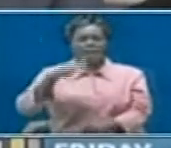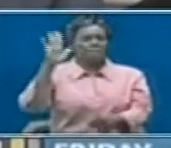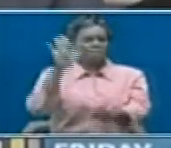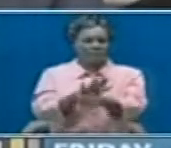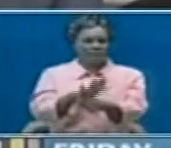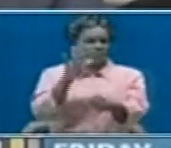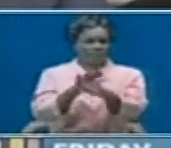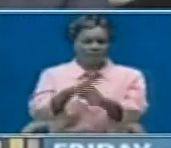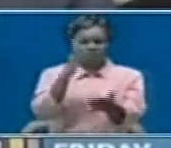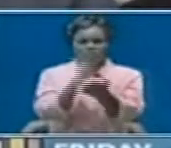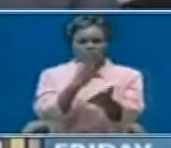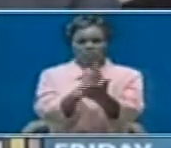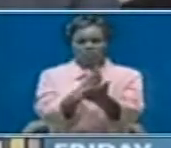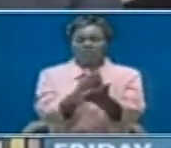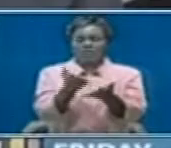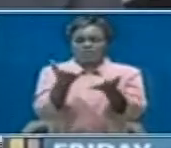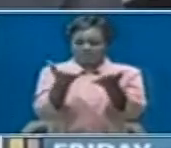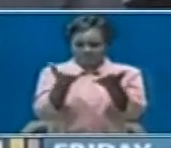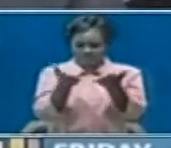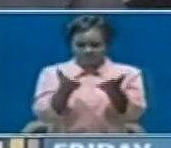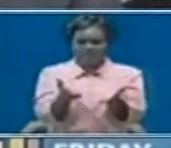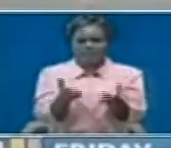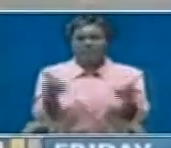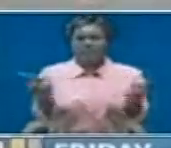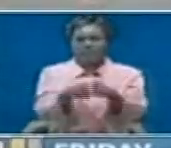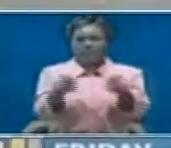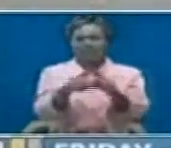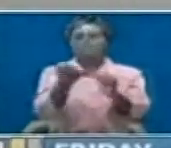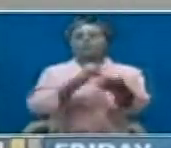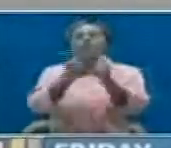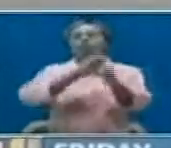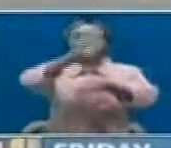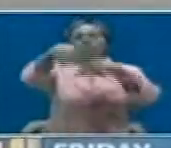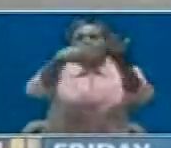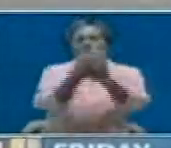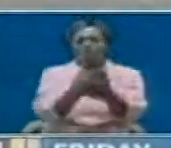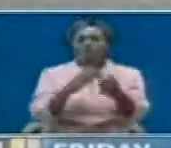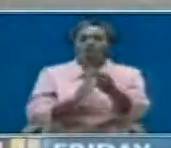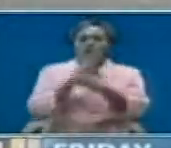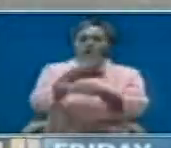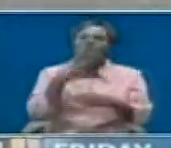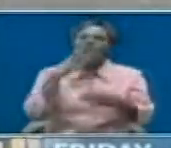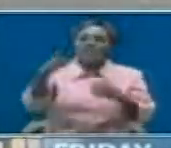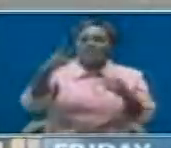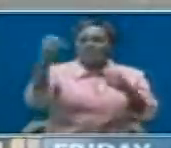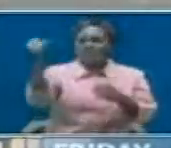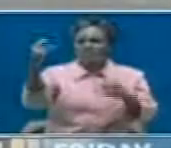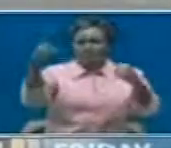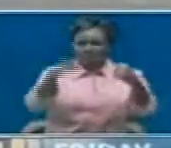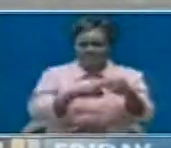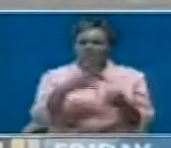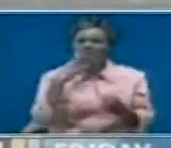rampant, and this cuts across all sports. The research involved over 967 male